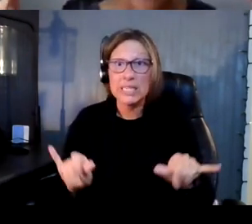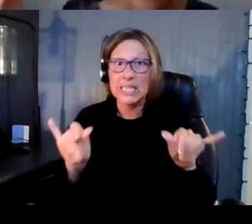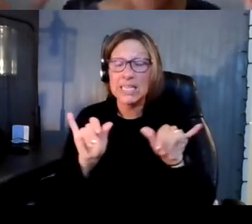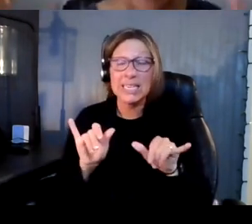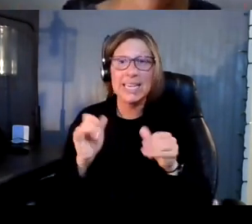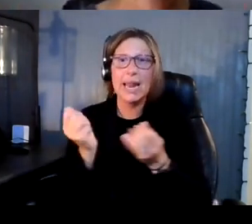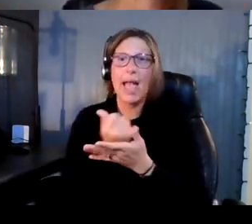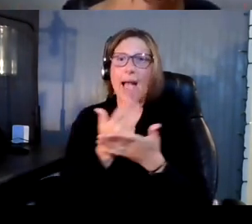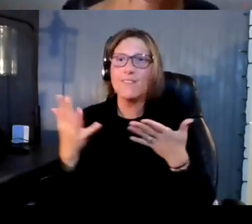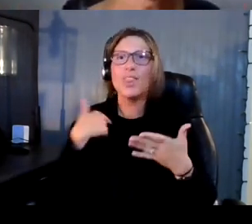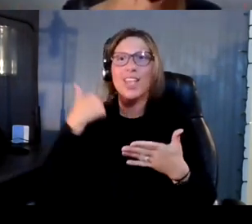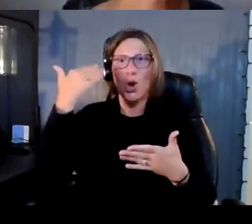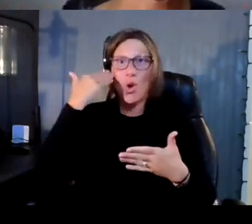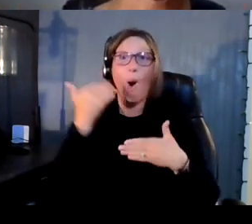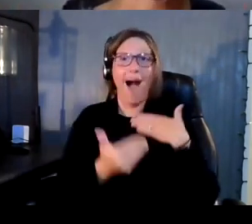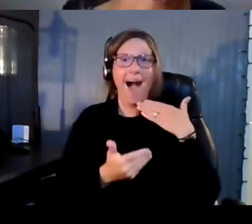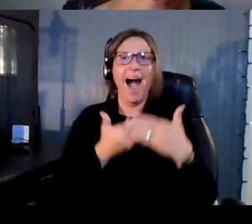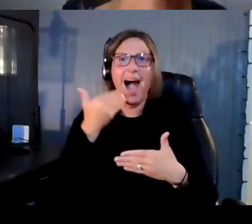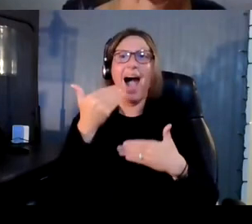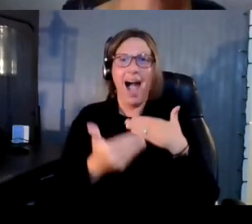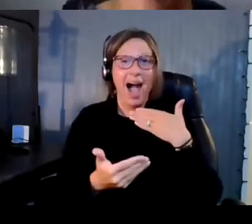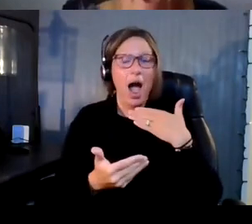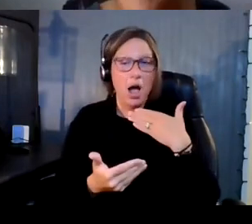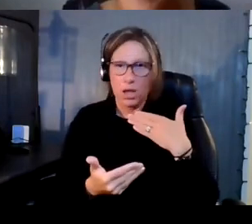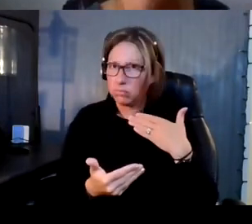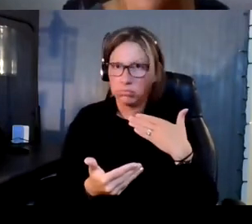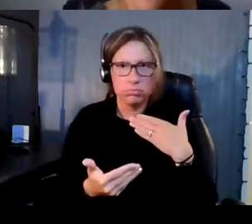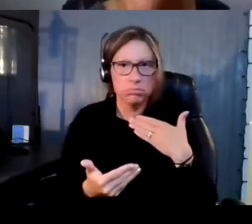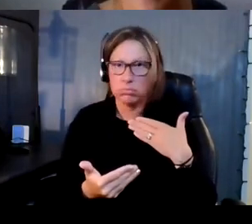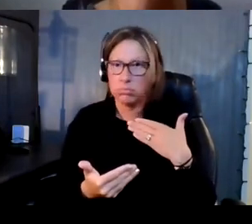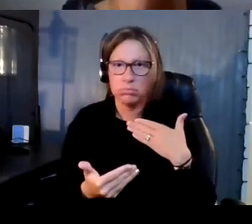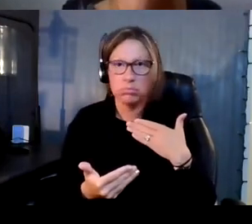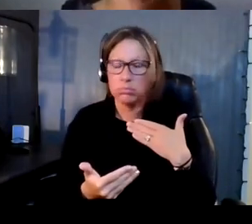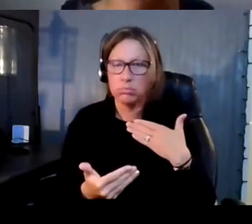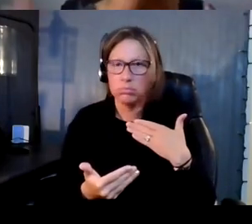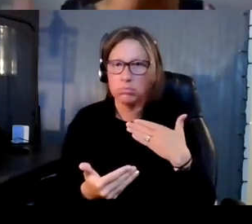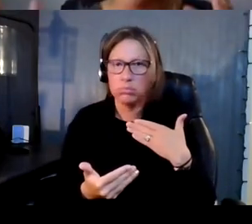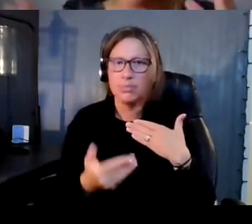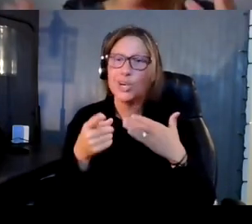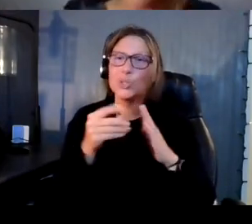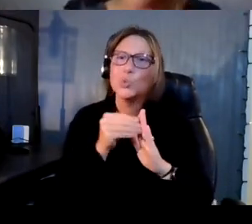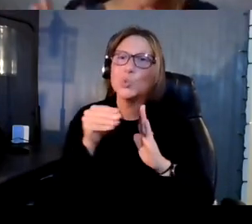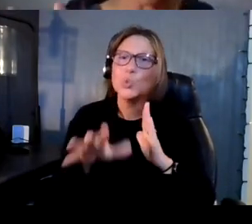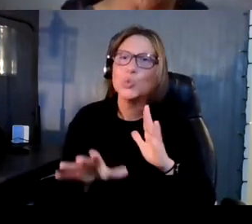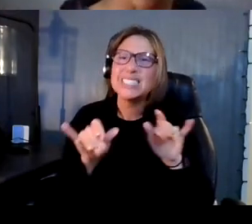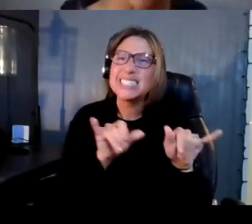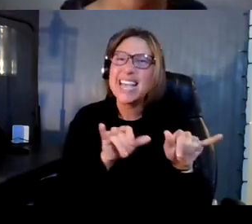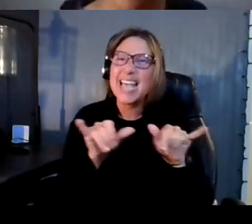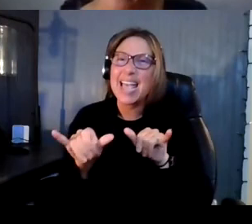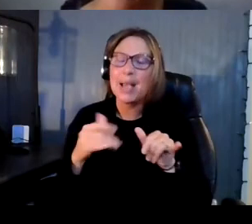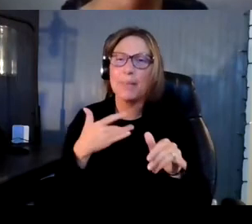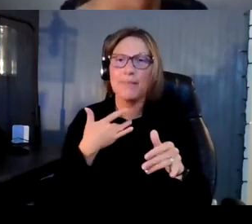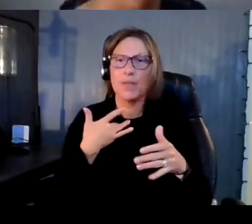busted. I feel like that's where our students are a lot of the time. I feel like they feel that